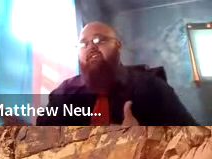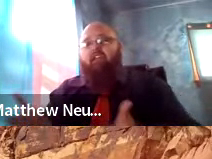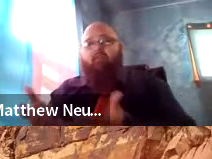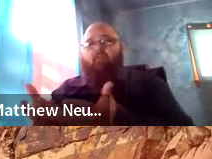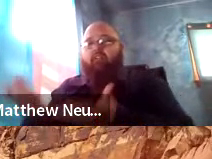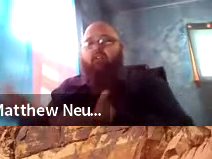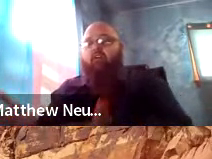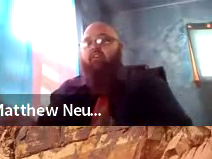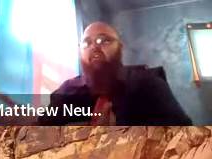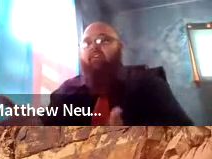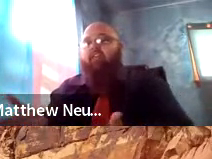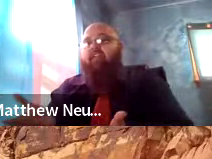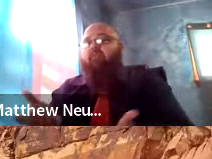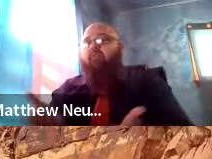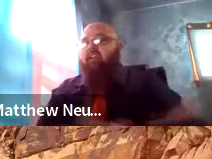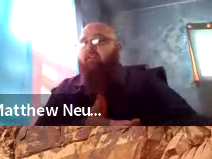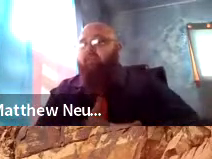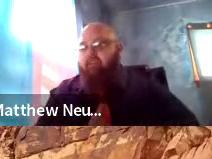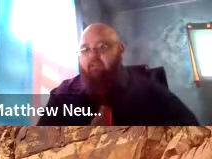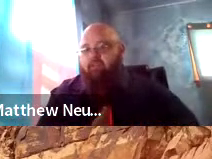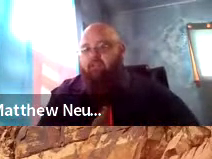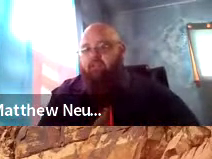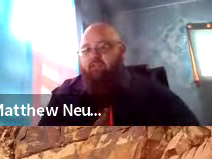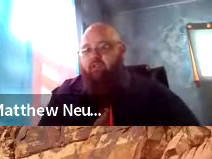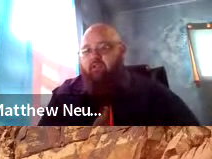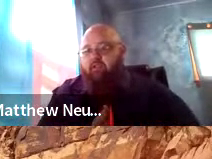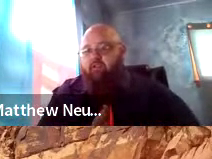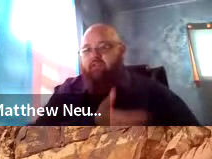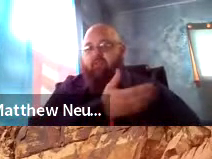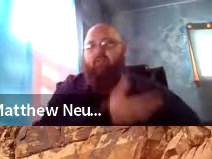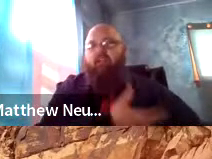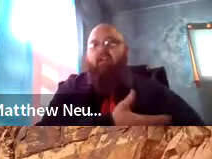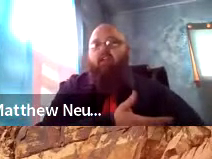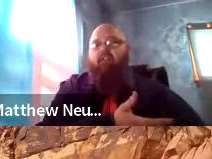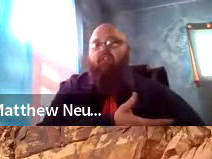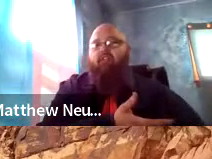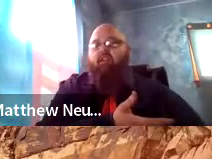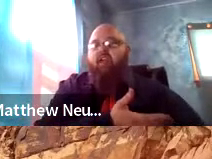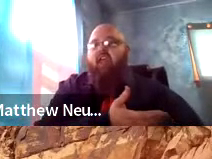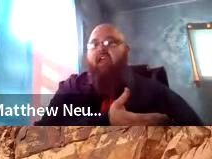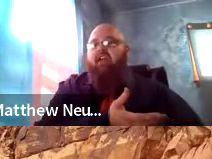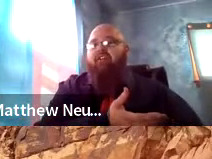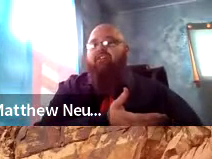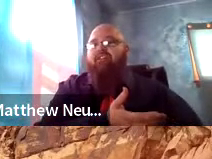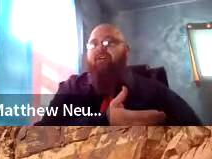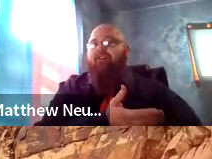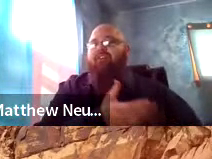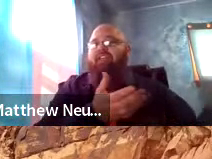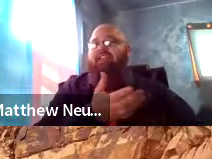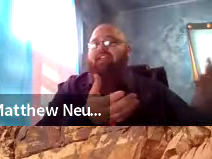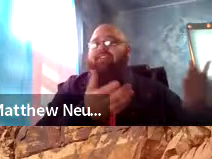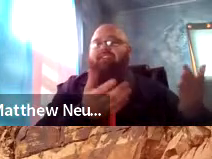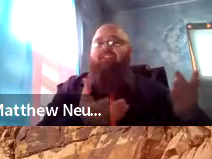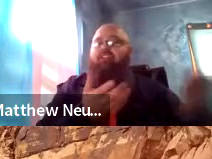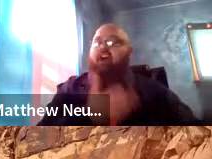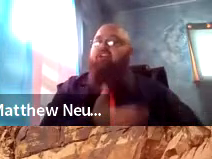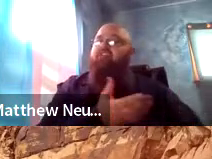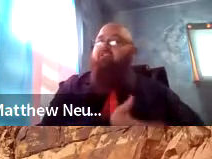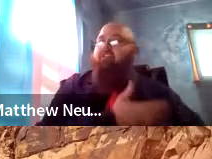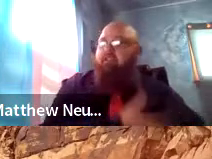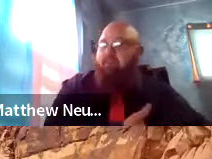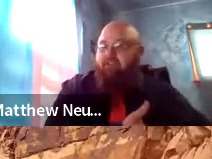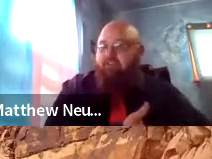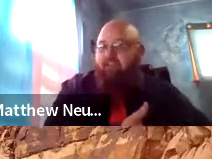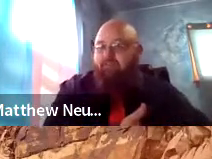a Tuesday, they're only taking 29 pills to somebody else. And so you're